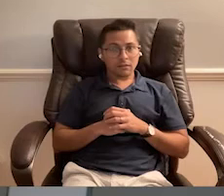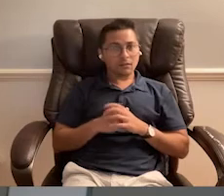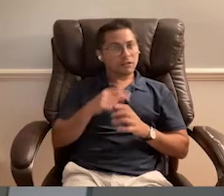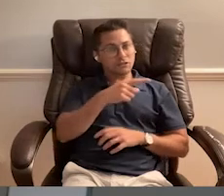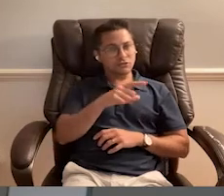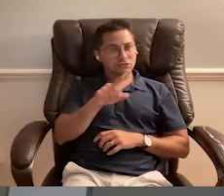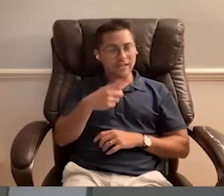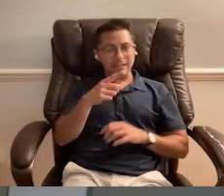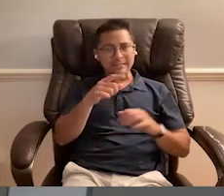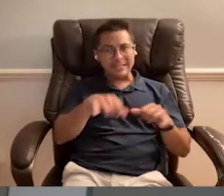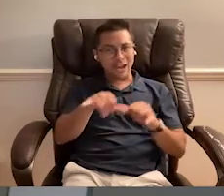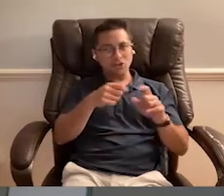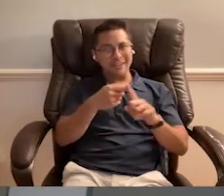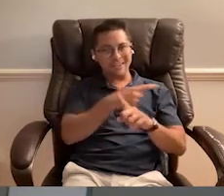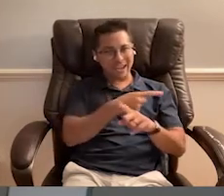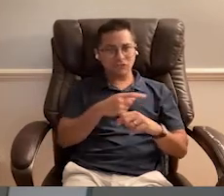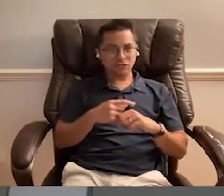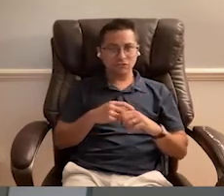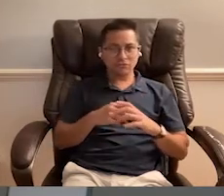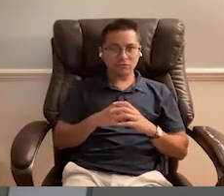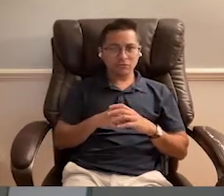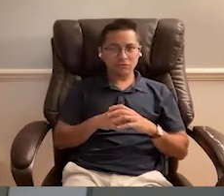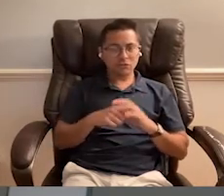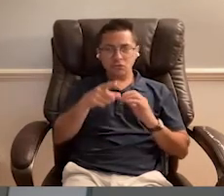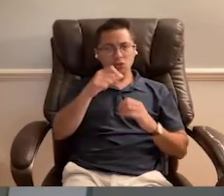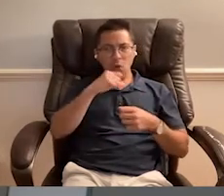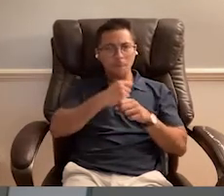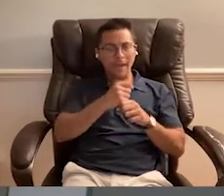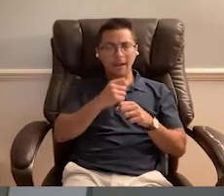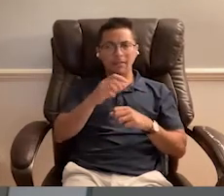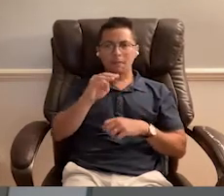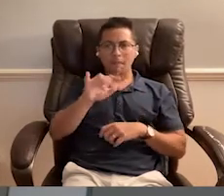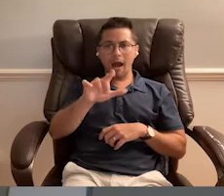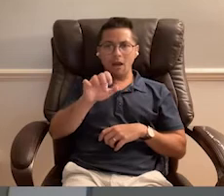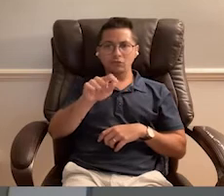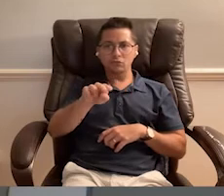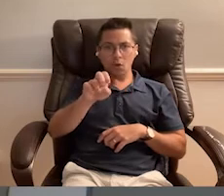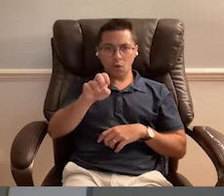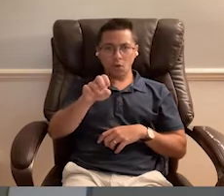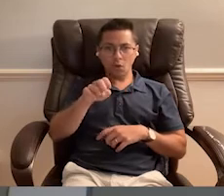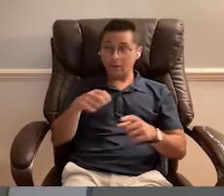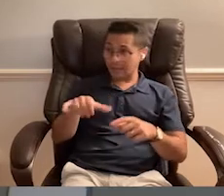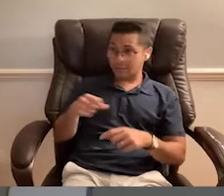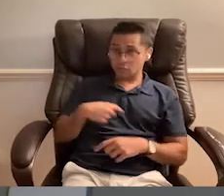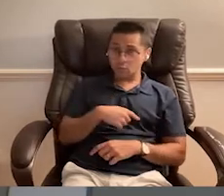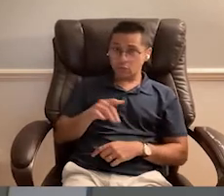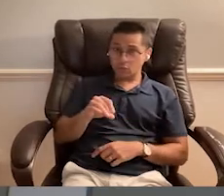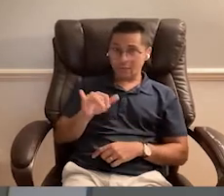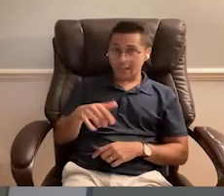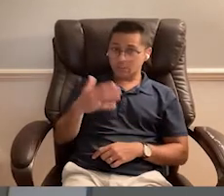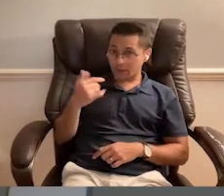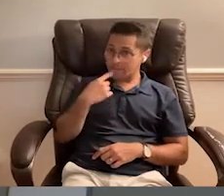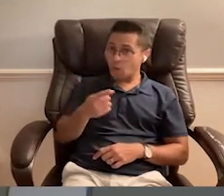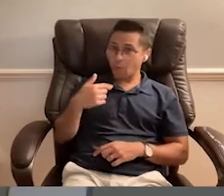But me afterwards. Yeah, she was just answering for standard deviation. She didn't stand. So you don't make allowances for standard deviation. Yes,